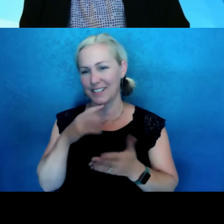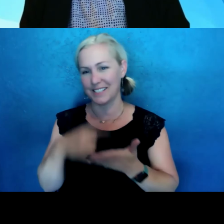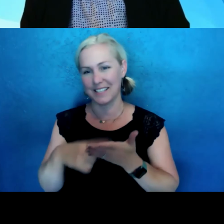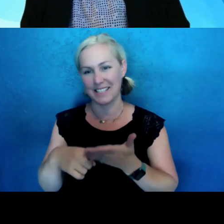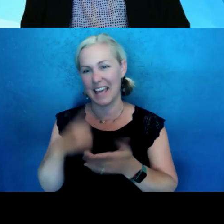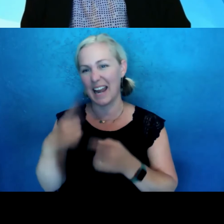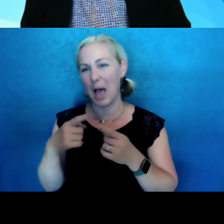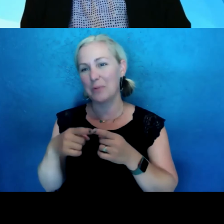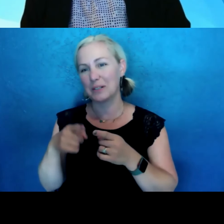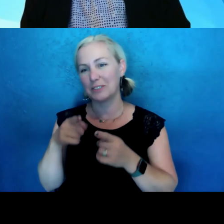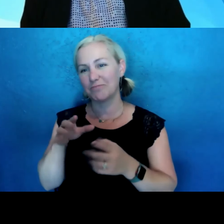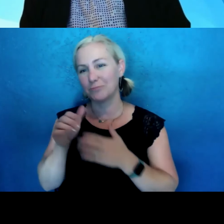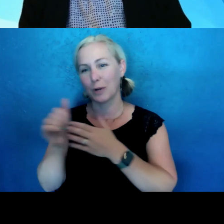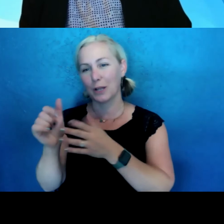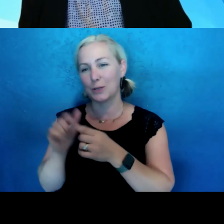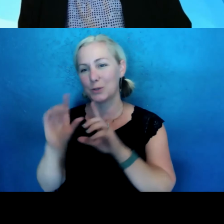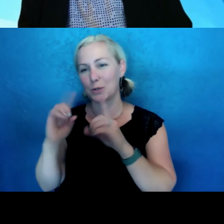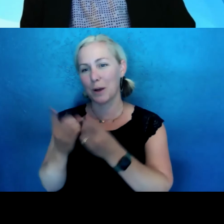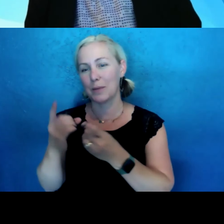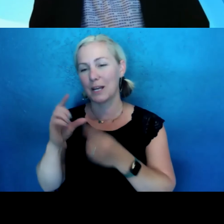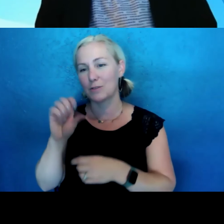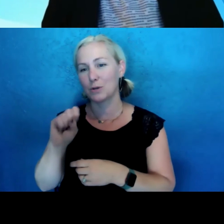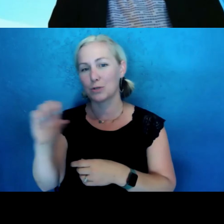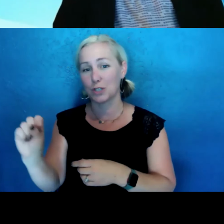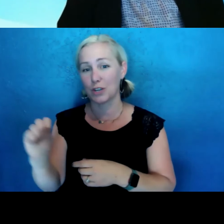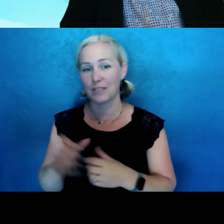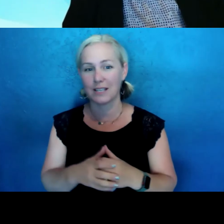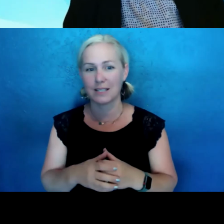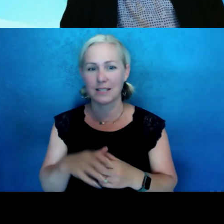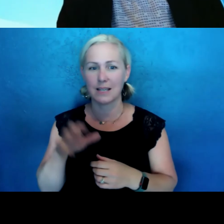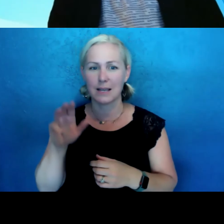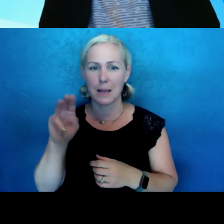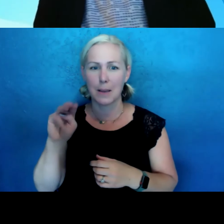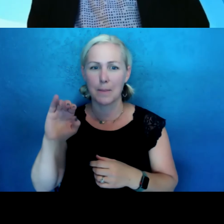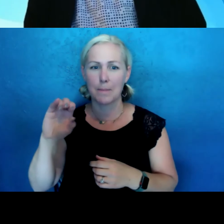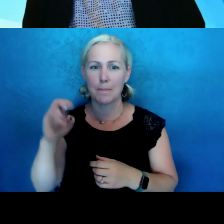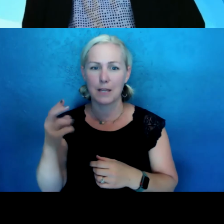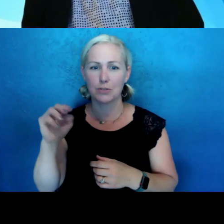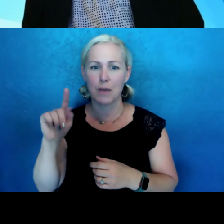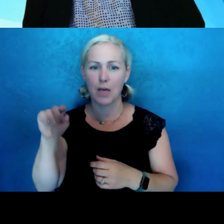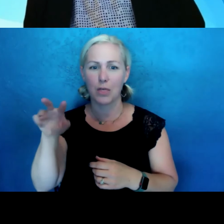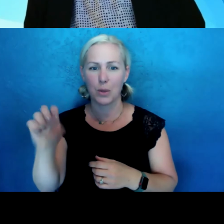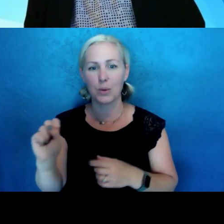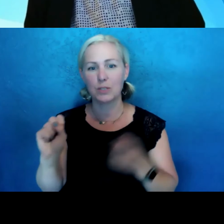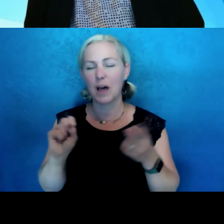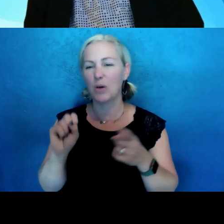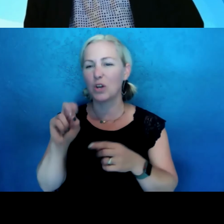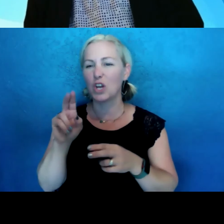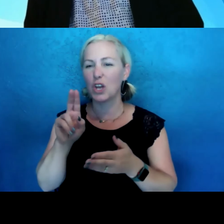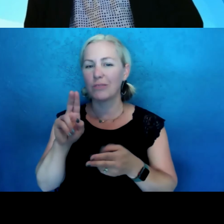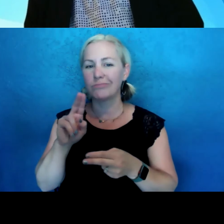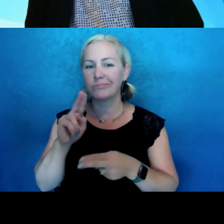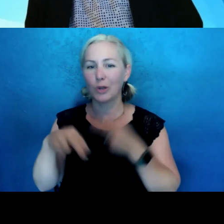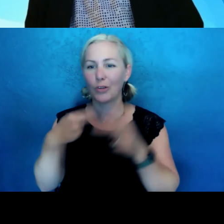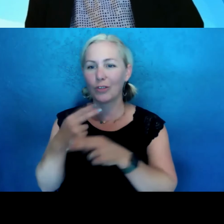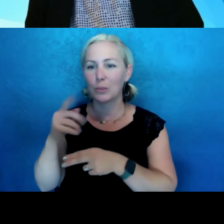Social Services. Mitch Matthews also asked about a universal platform. Let me make an important maybe too technical, but